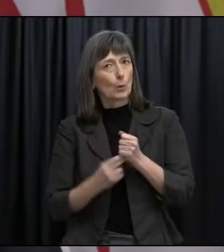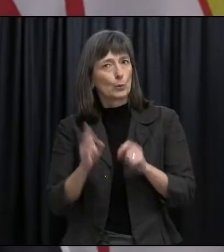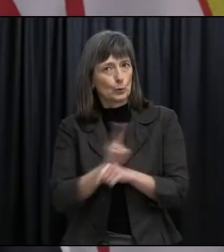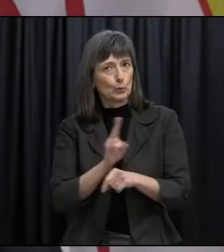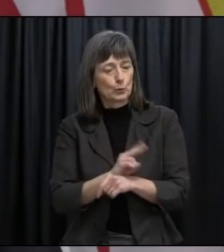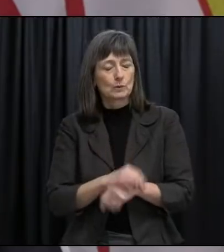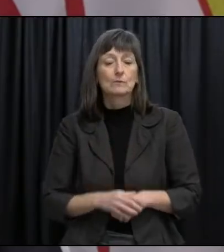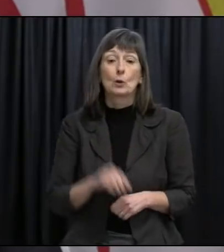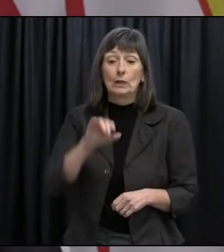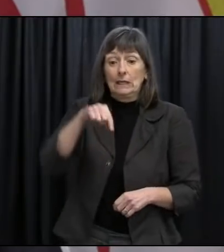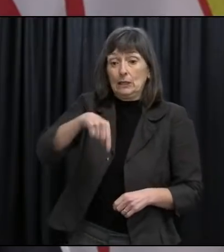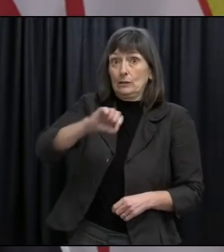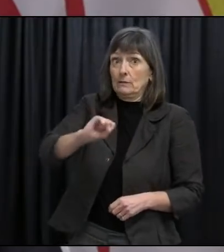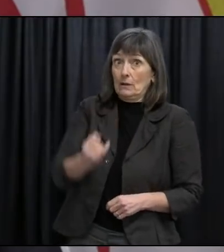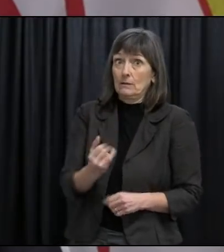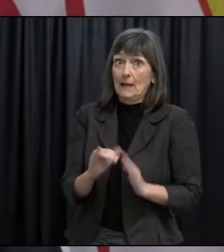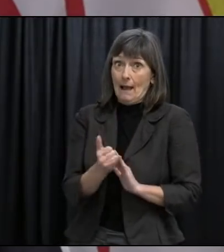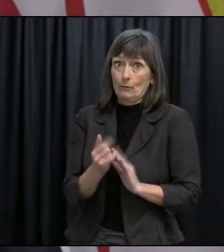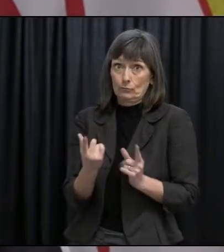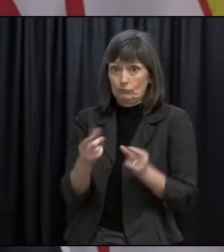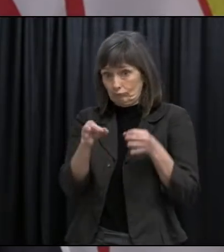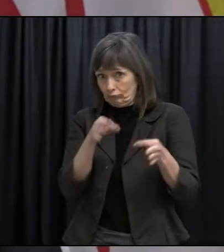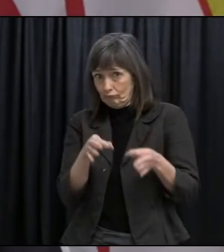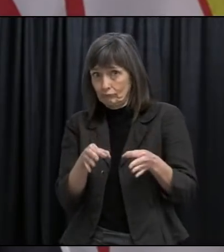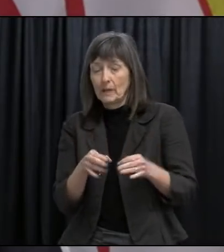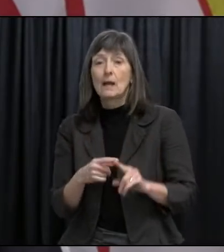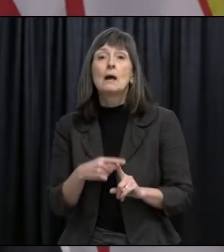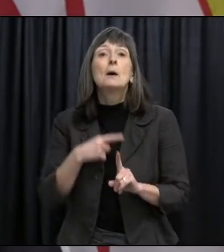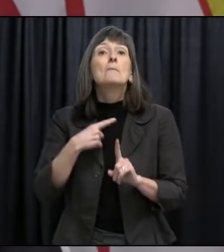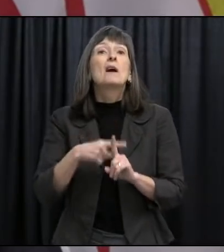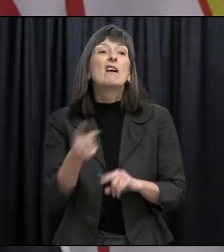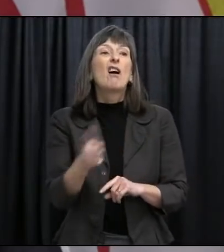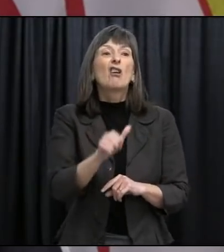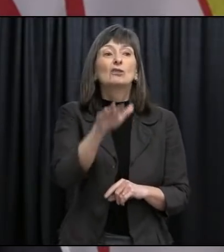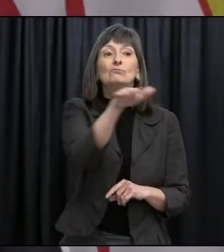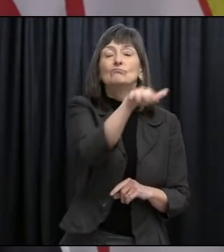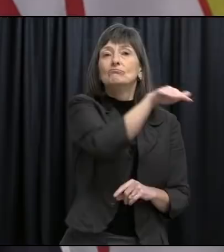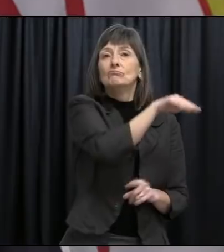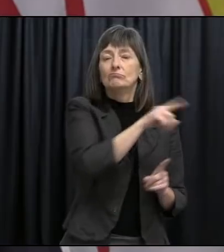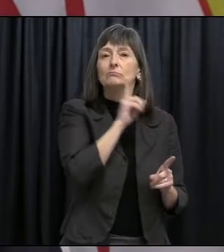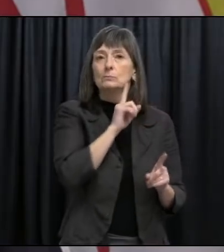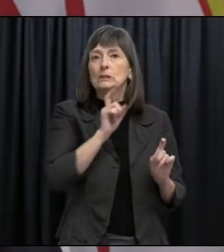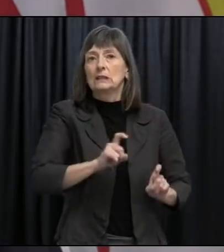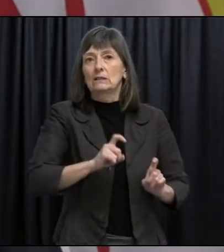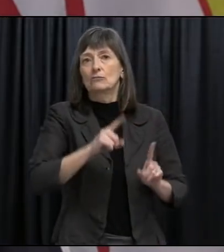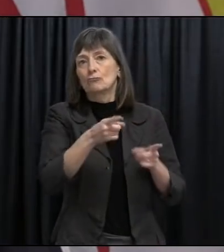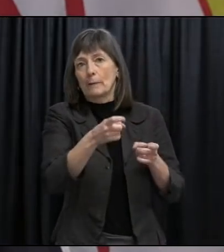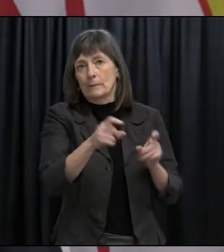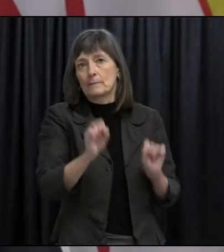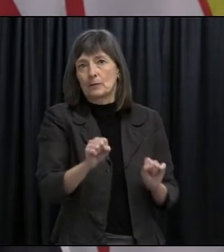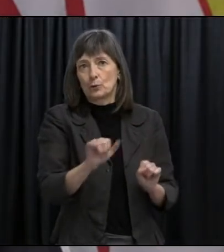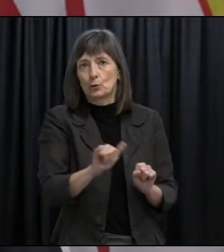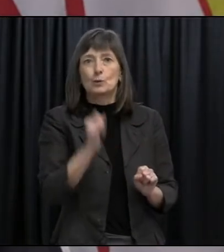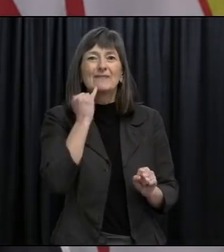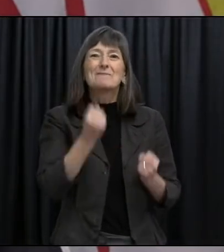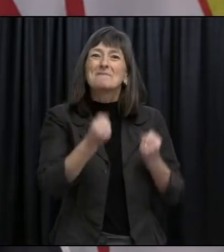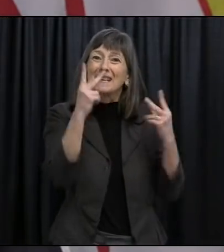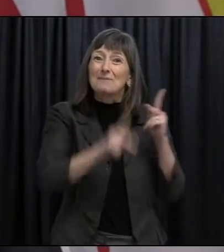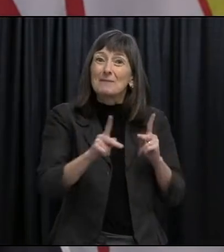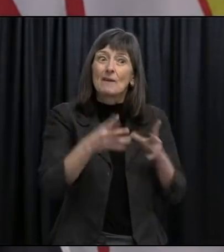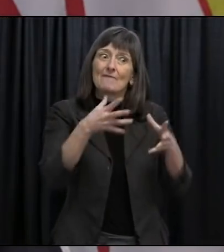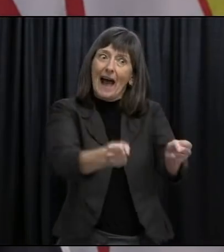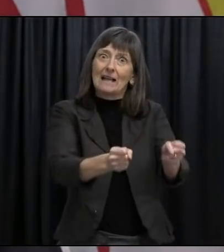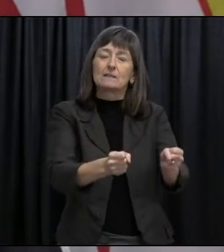them, when we want to test rapid in other areas where we may want to test a lot of people